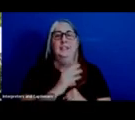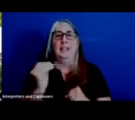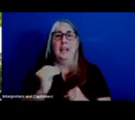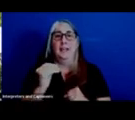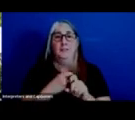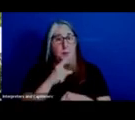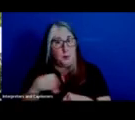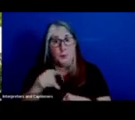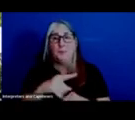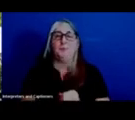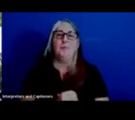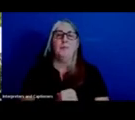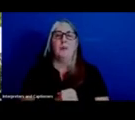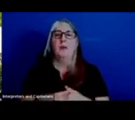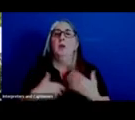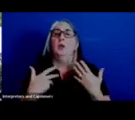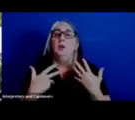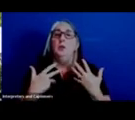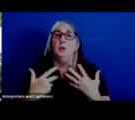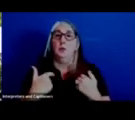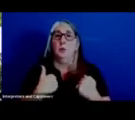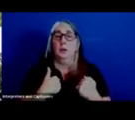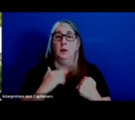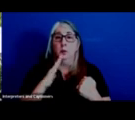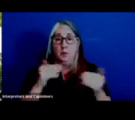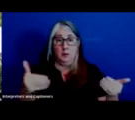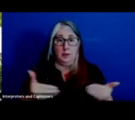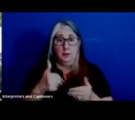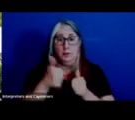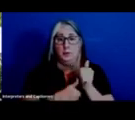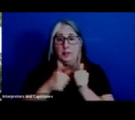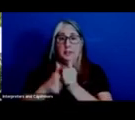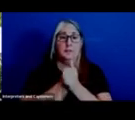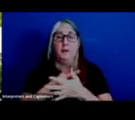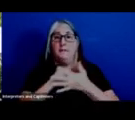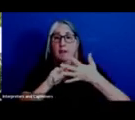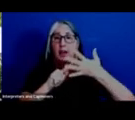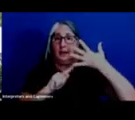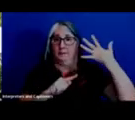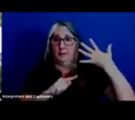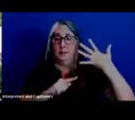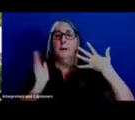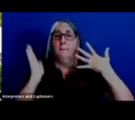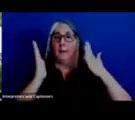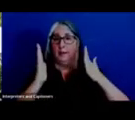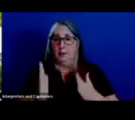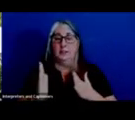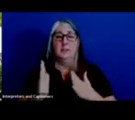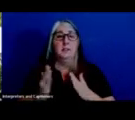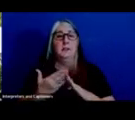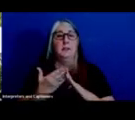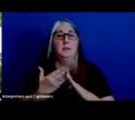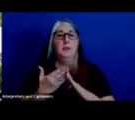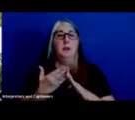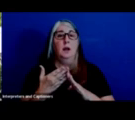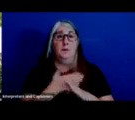you. So I will introduce each of our five panelists before their